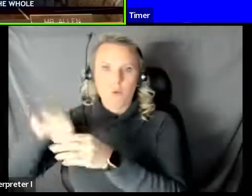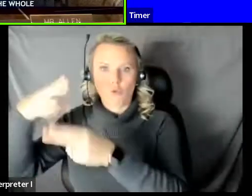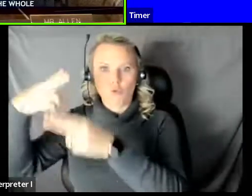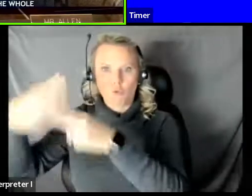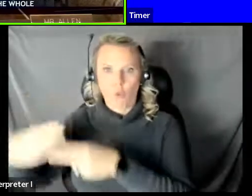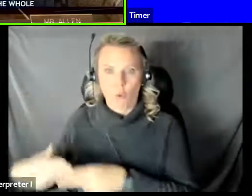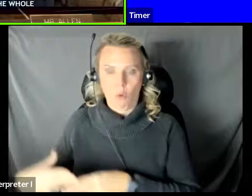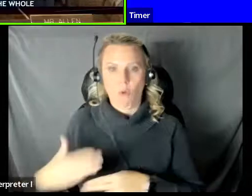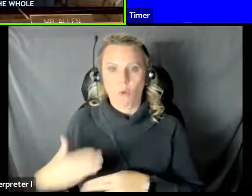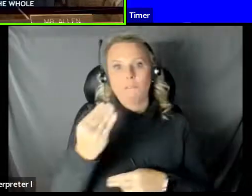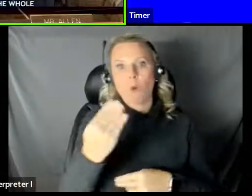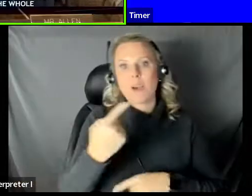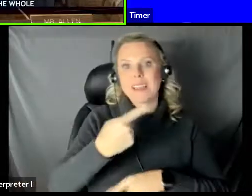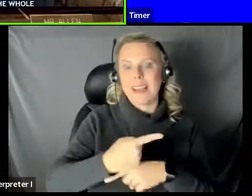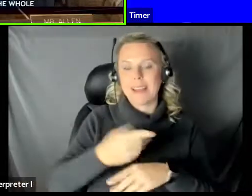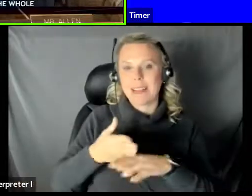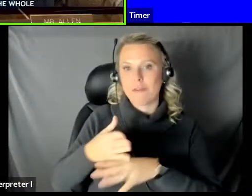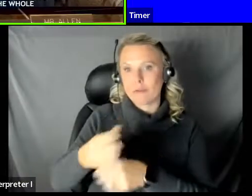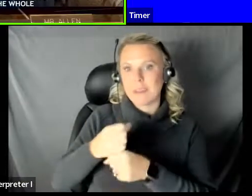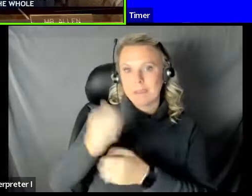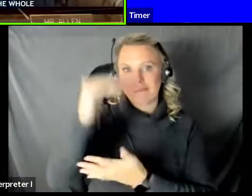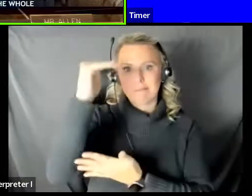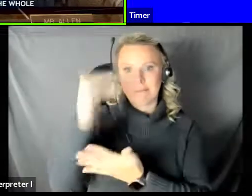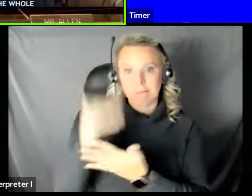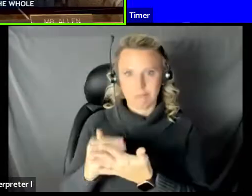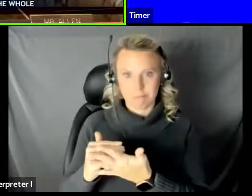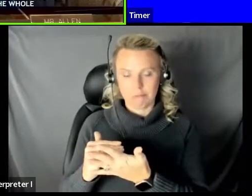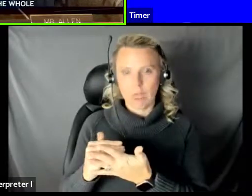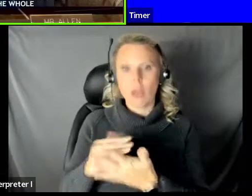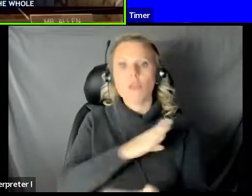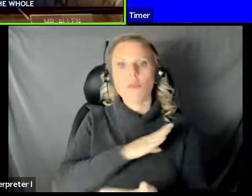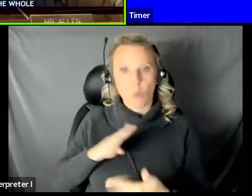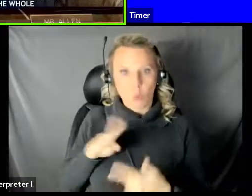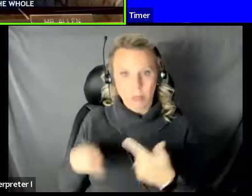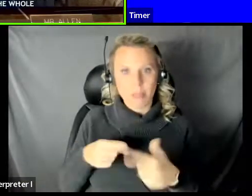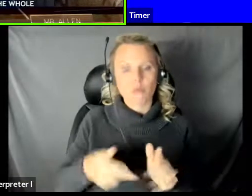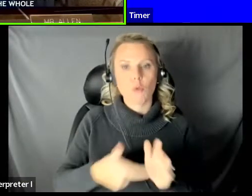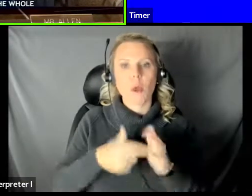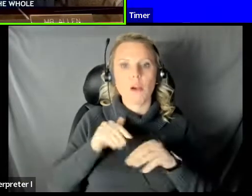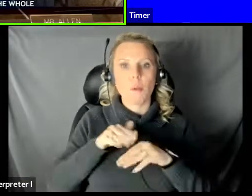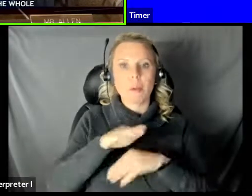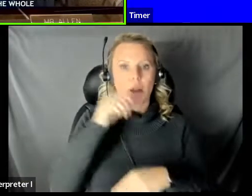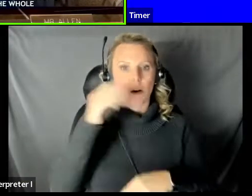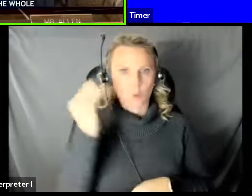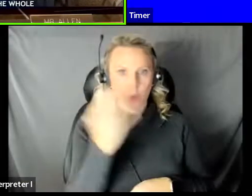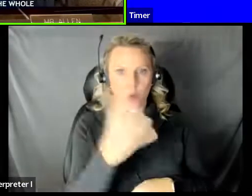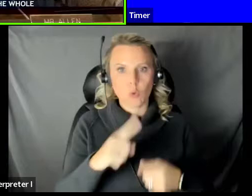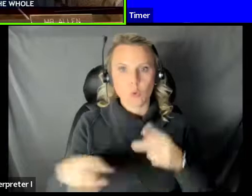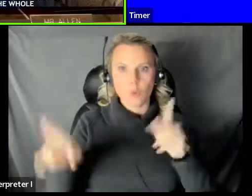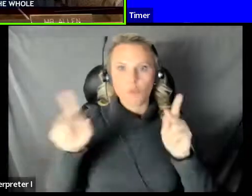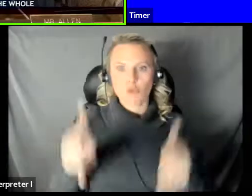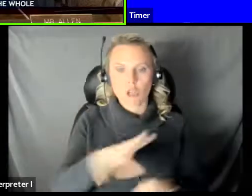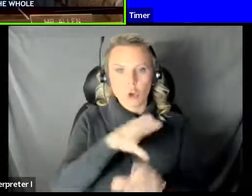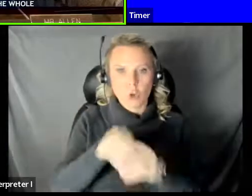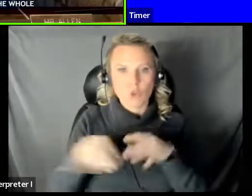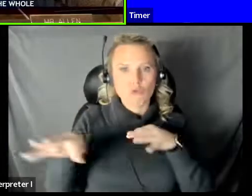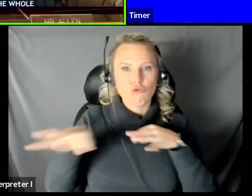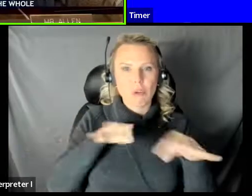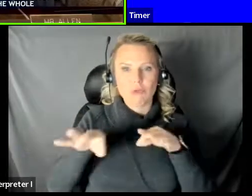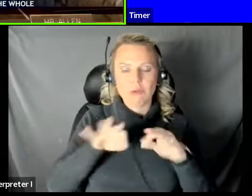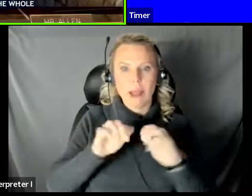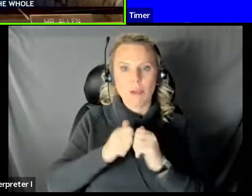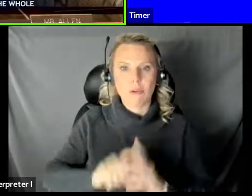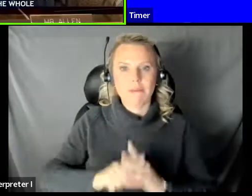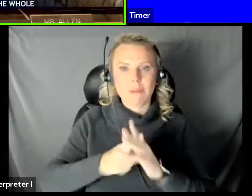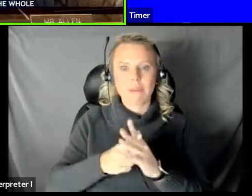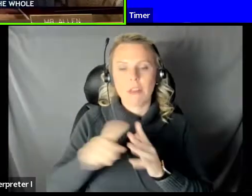14 calendar days after receipt of the prospective voters' registration information, the board is then required to mail a notification to the person that includes instructions on how to activate their